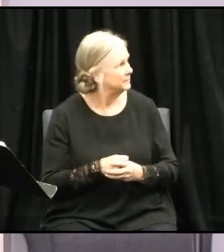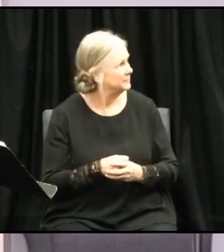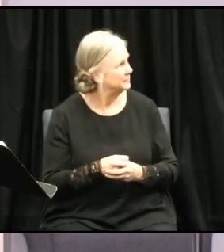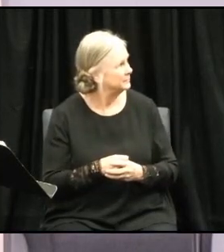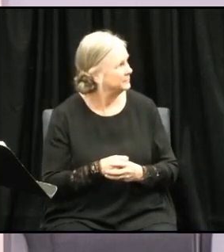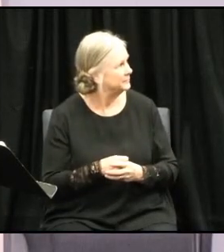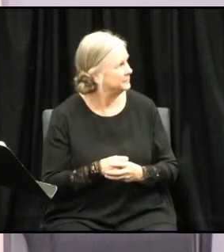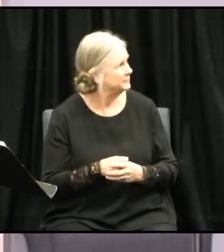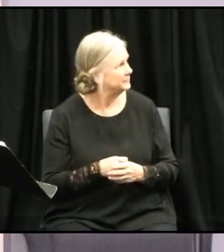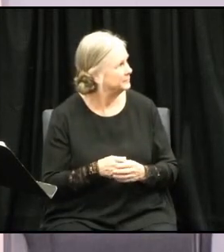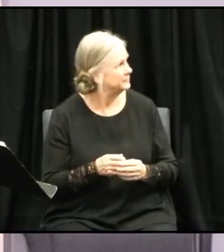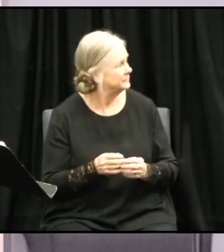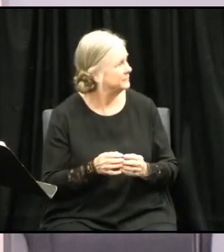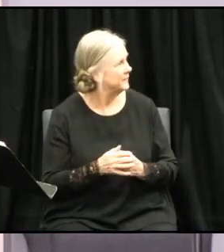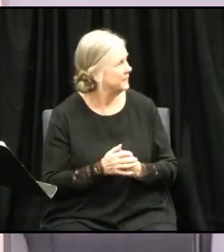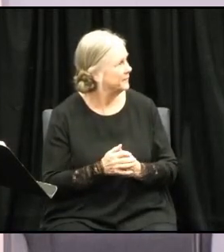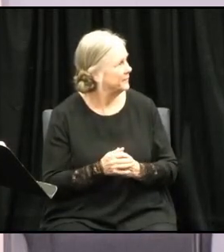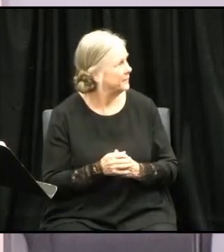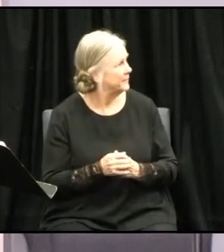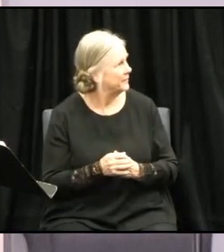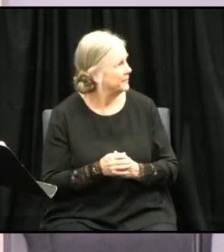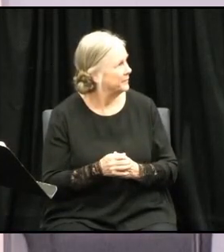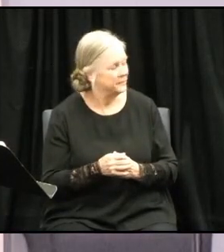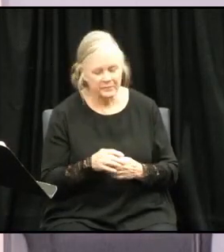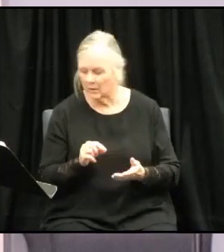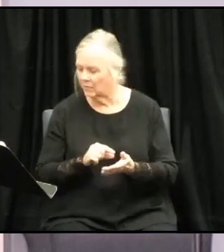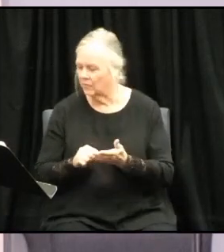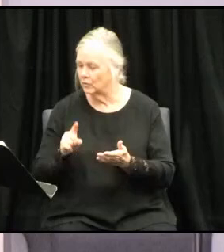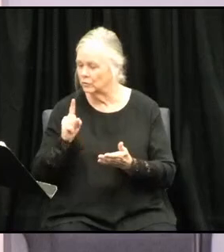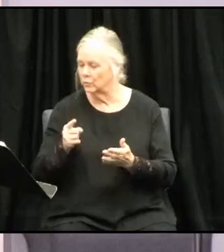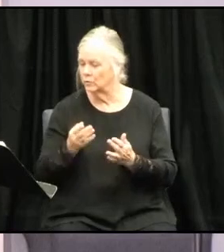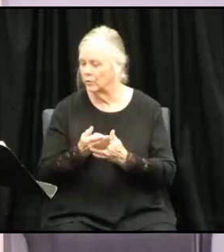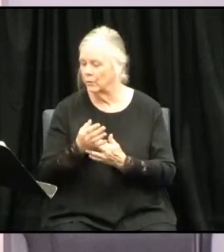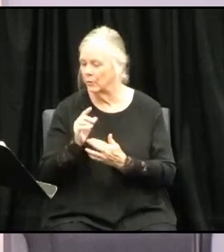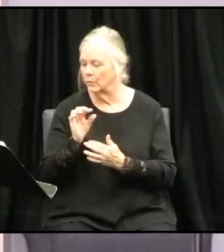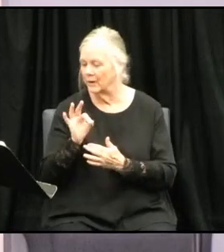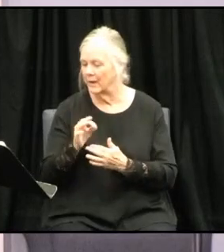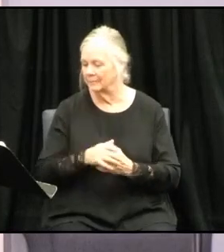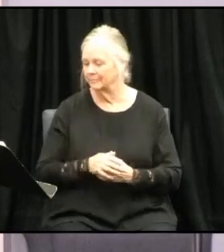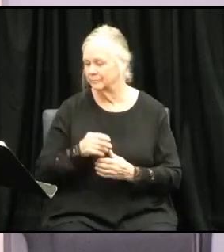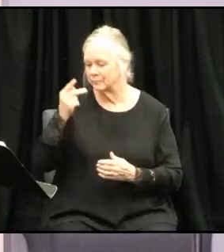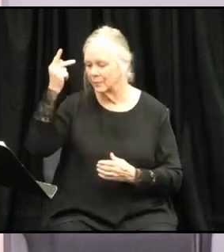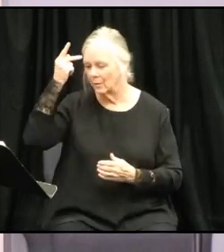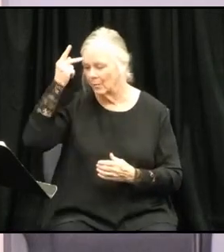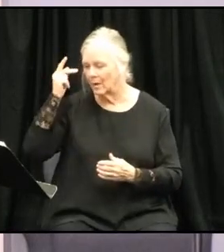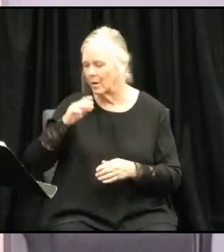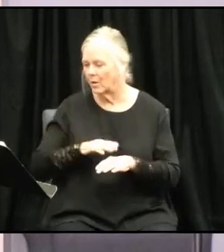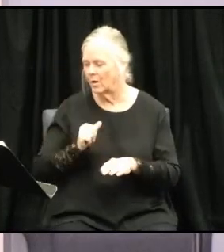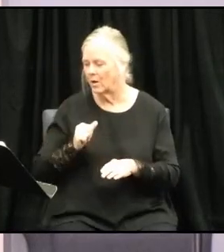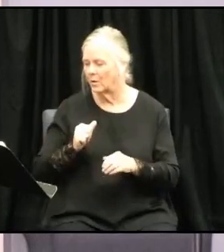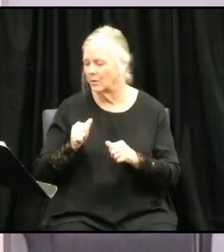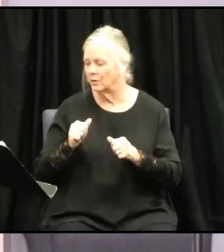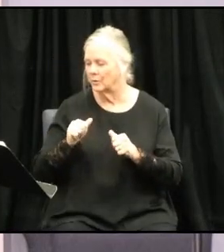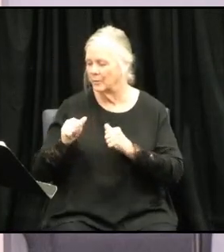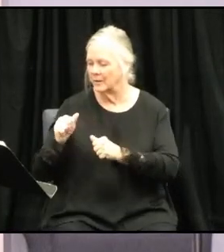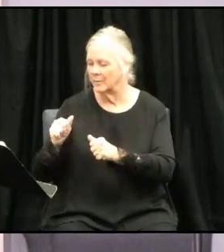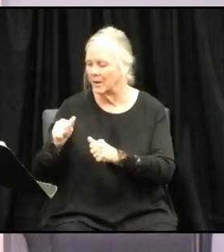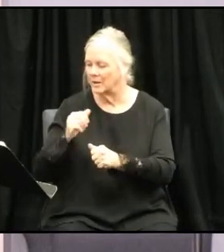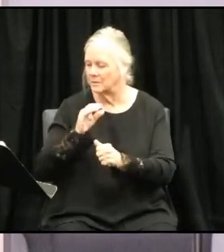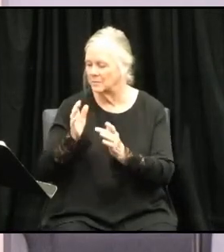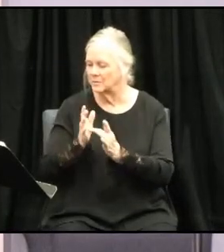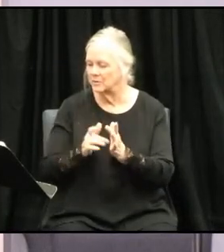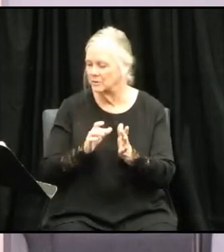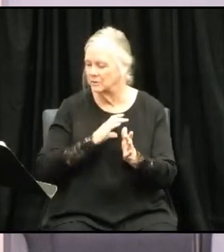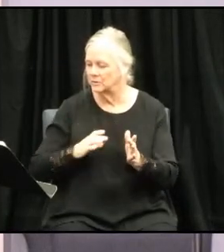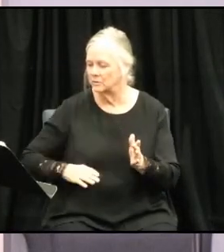on, but we'll get by, however. Verse 1 through verse 9. Paul, called to be an apostle of Jesus